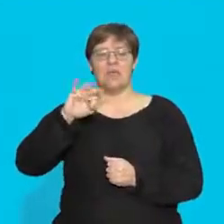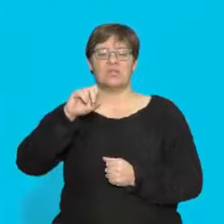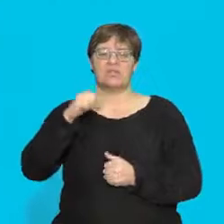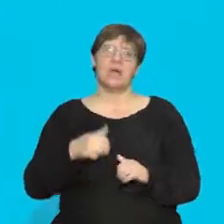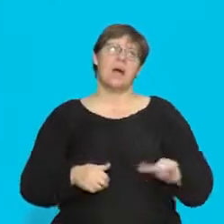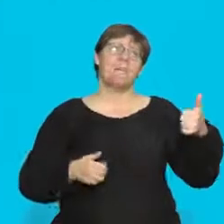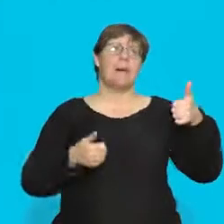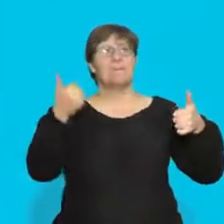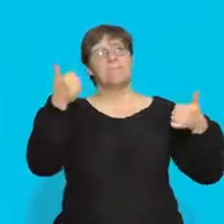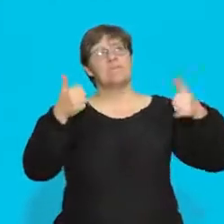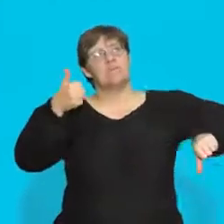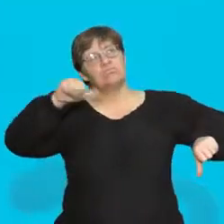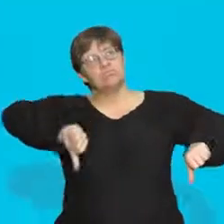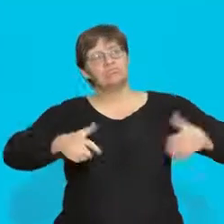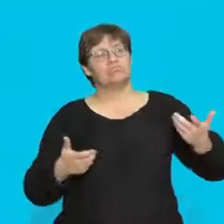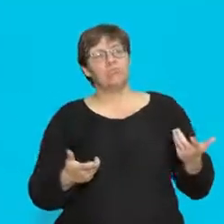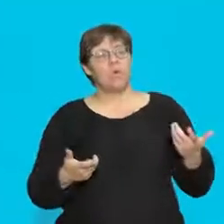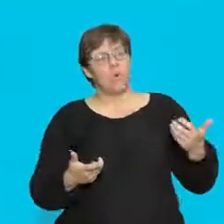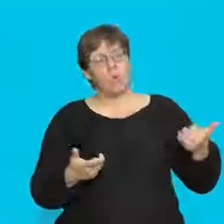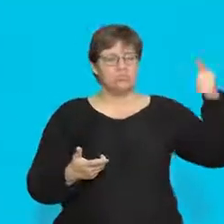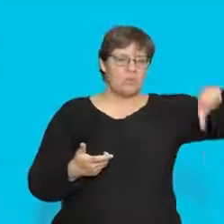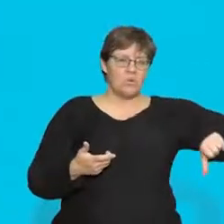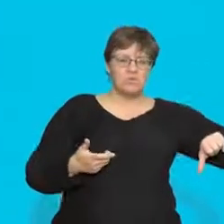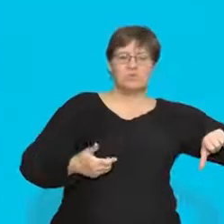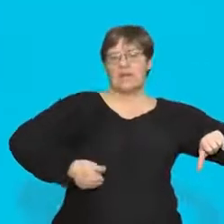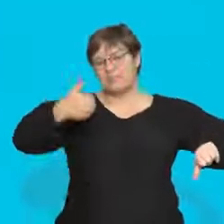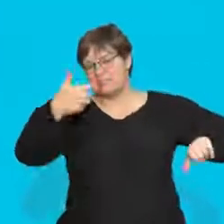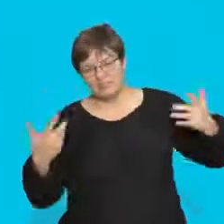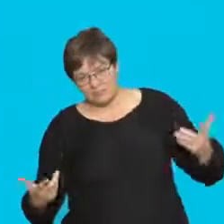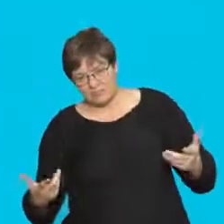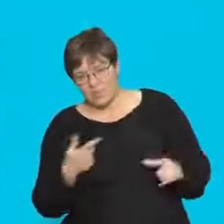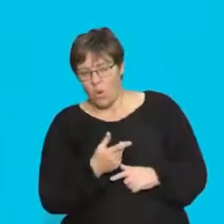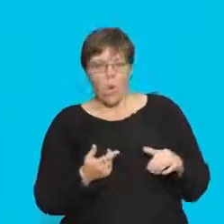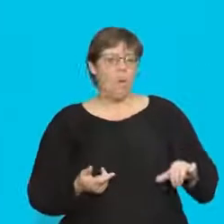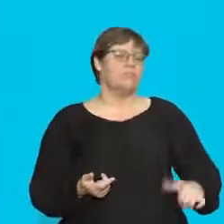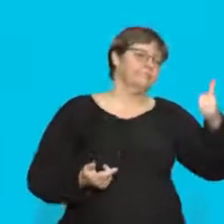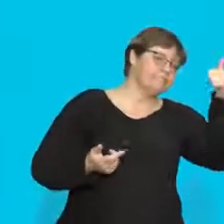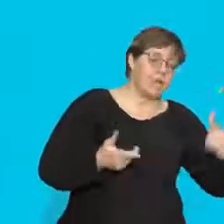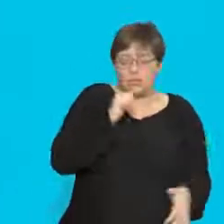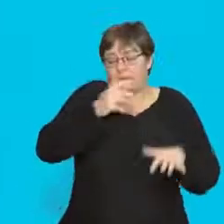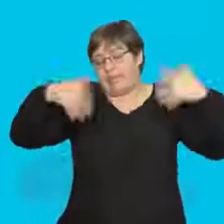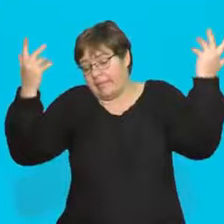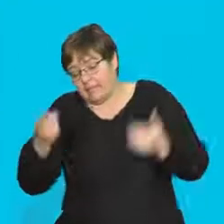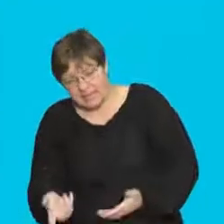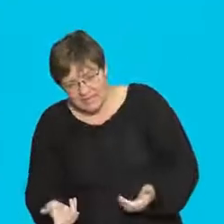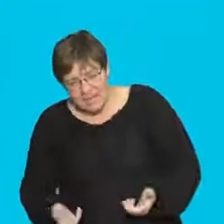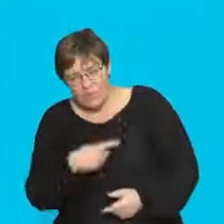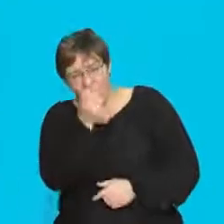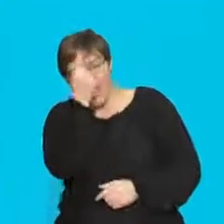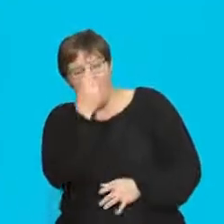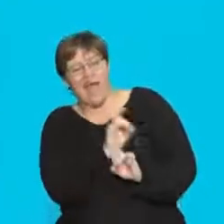on symbiosis with thumbs ups and thumbs downs and whatever, and that'll help you understand